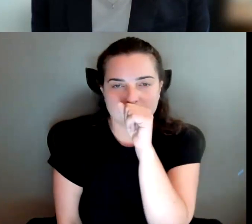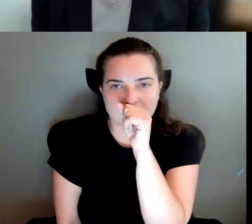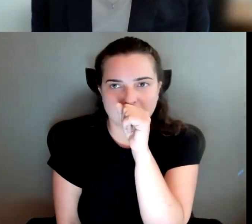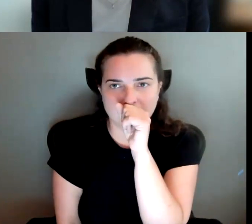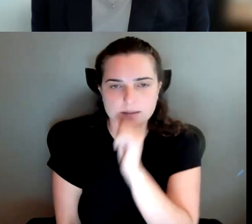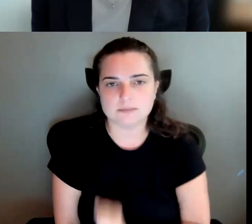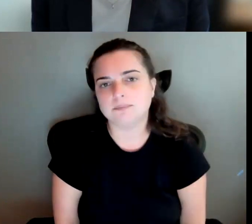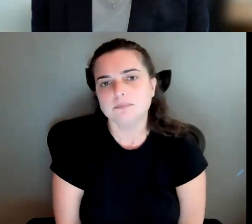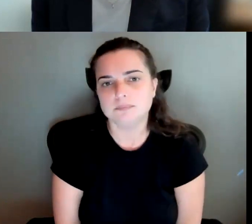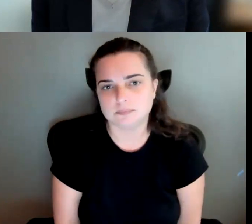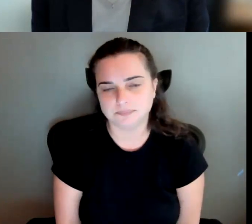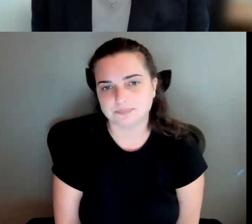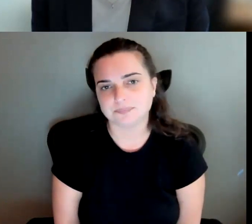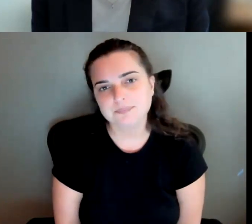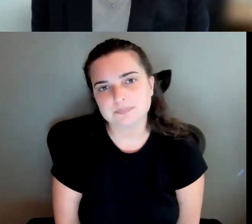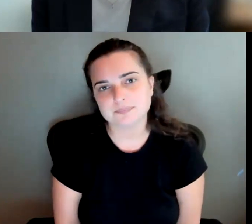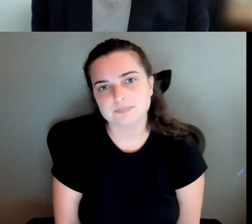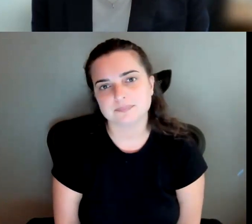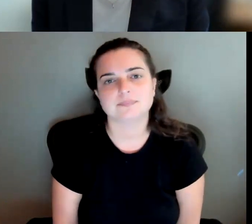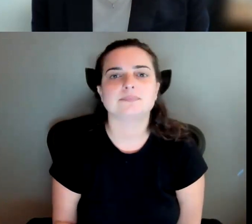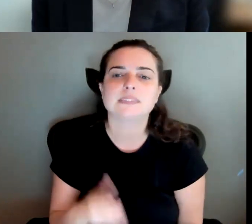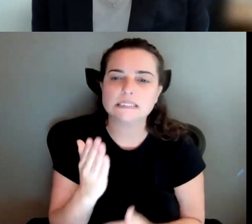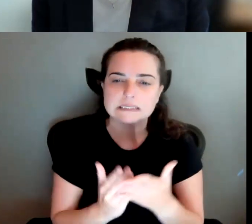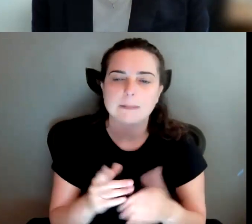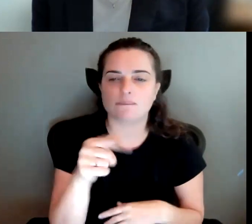And some of these are broad again